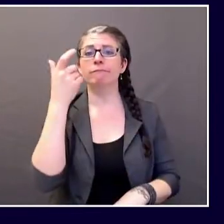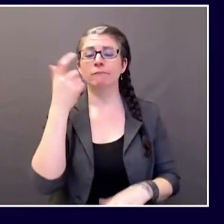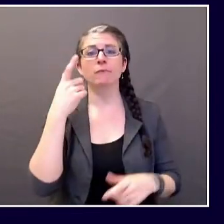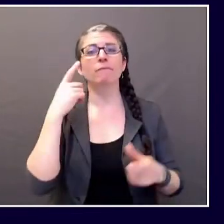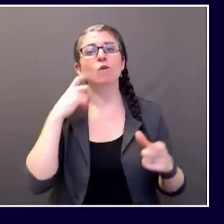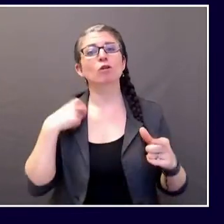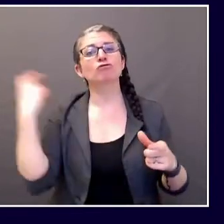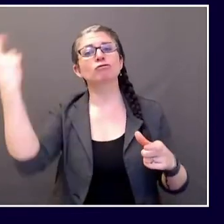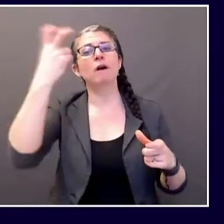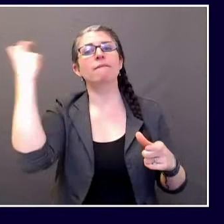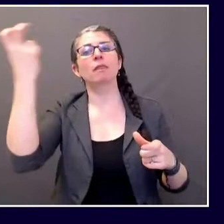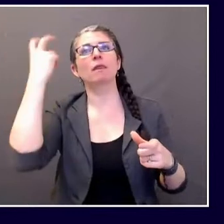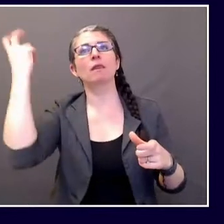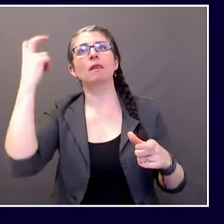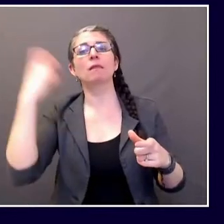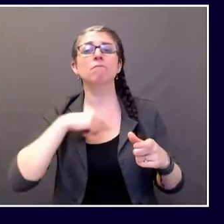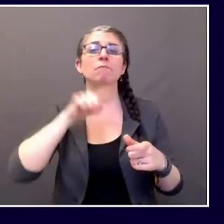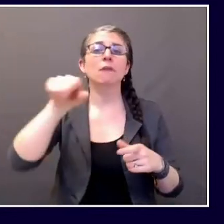vaccines, that they're fully vaccinated?